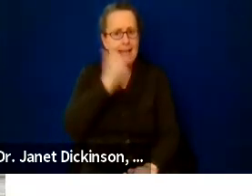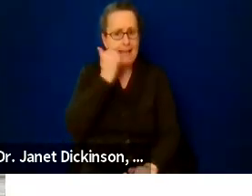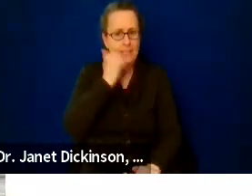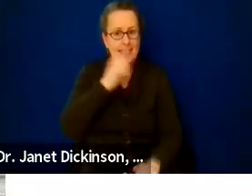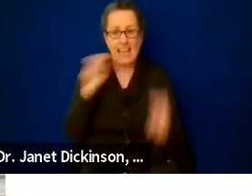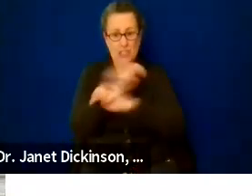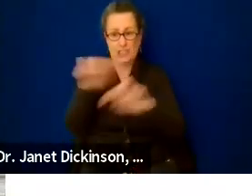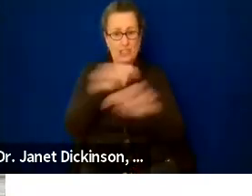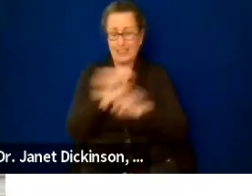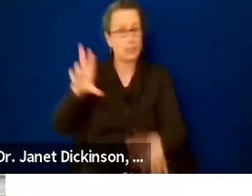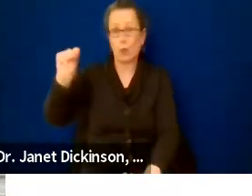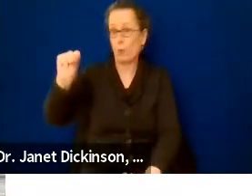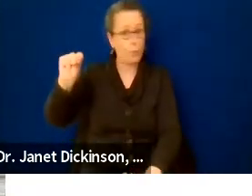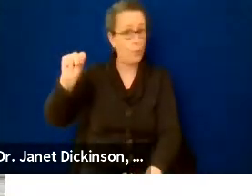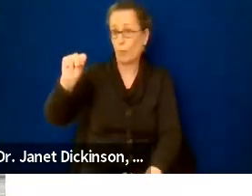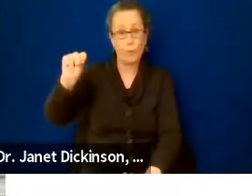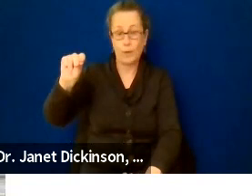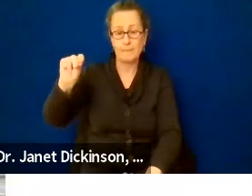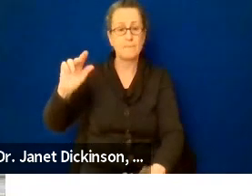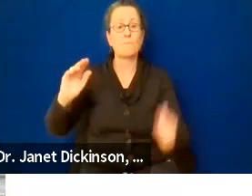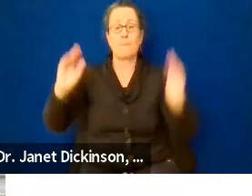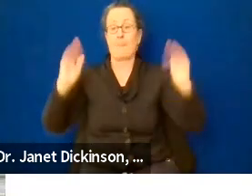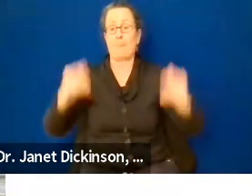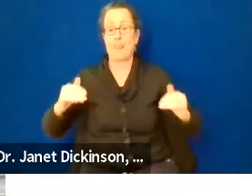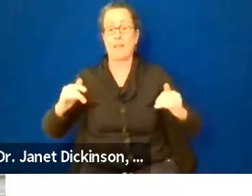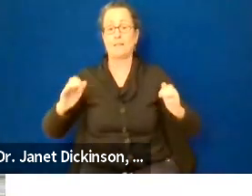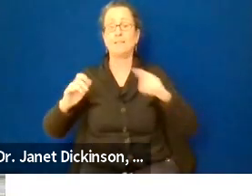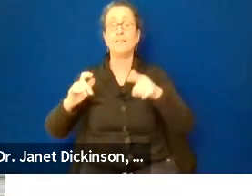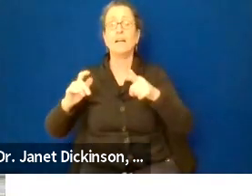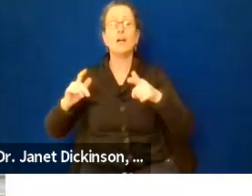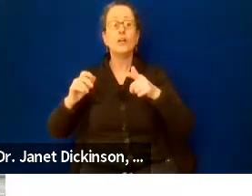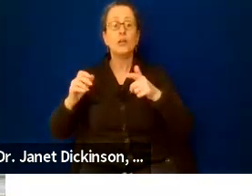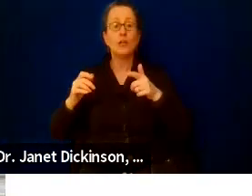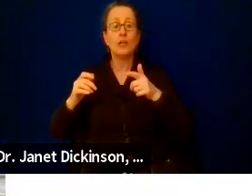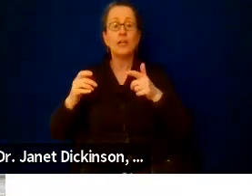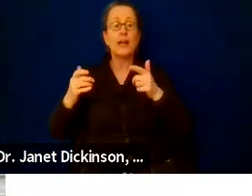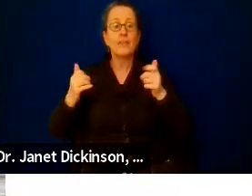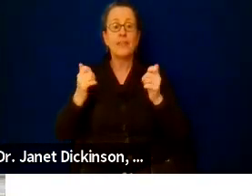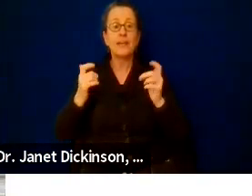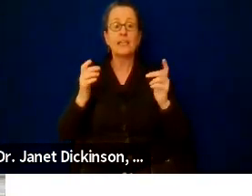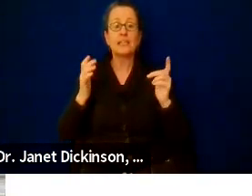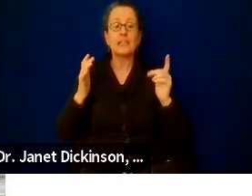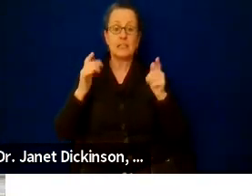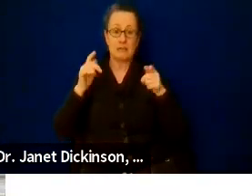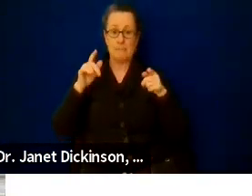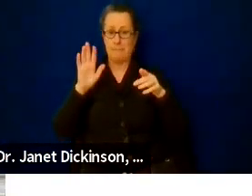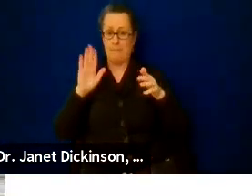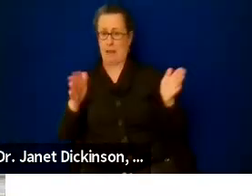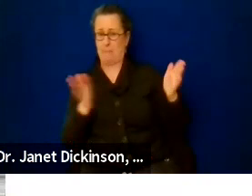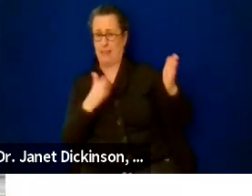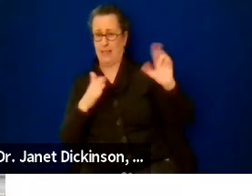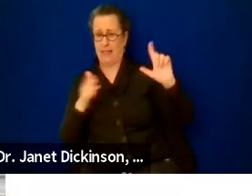happen on our special needs buses. As you can see down here, here's one of our special needs buses with windows open, masking, and all of those